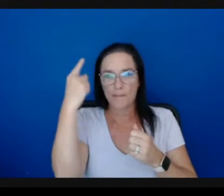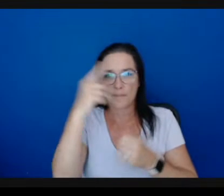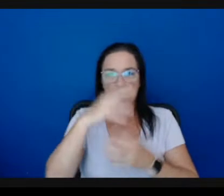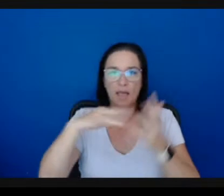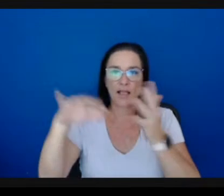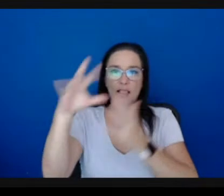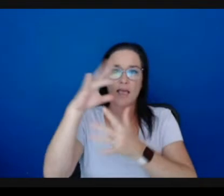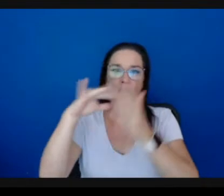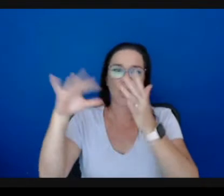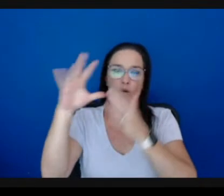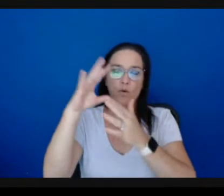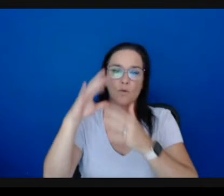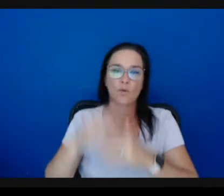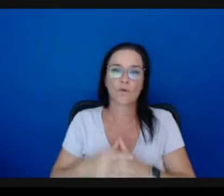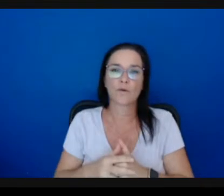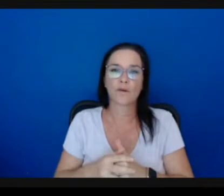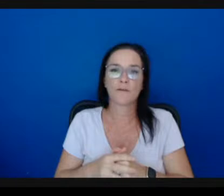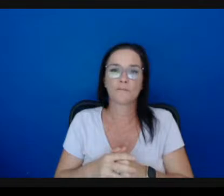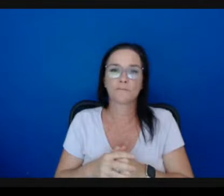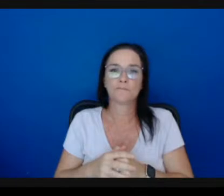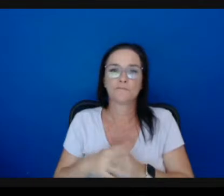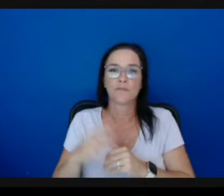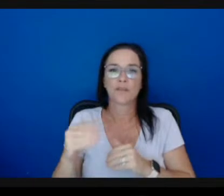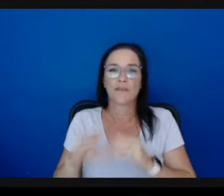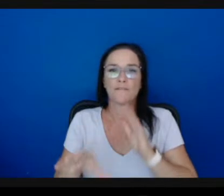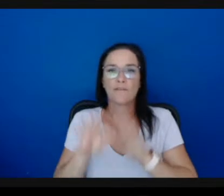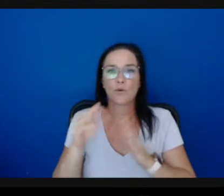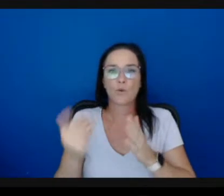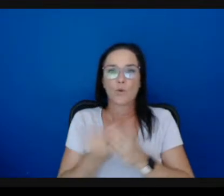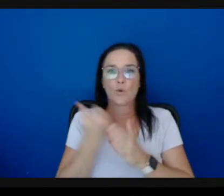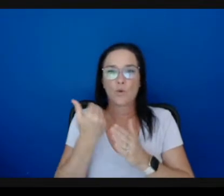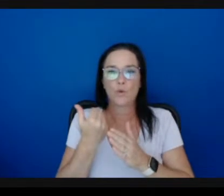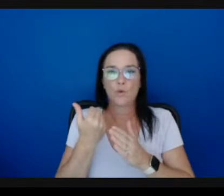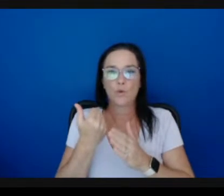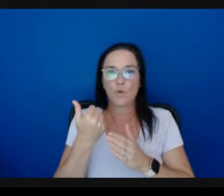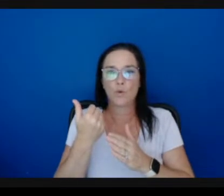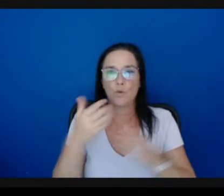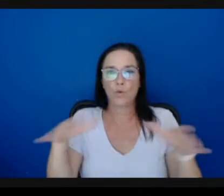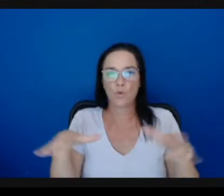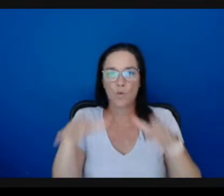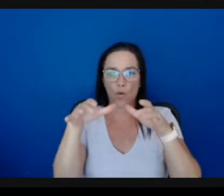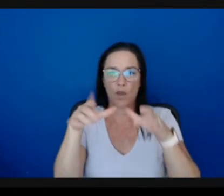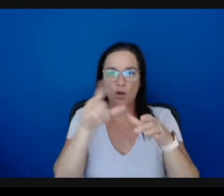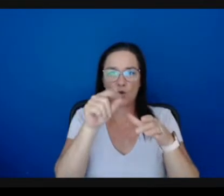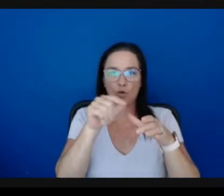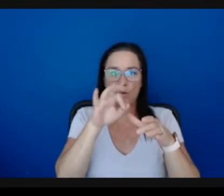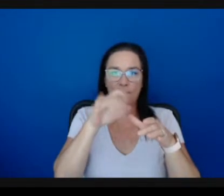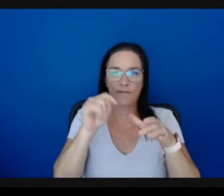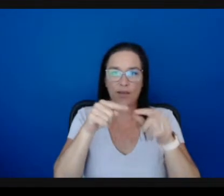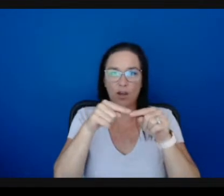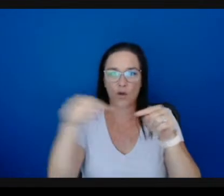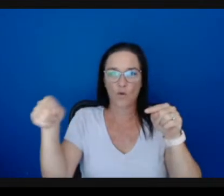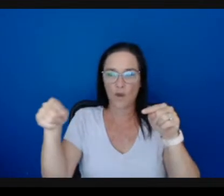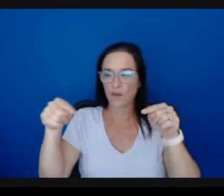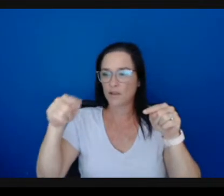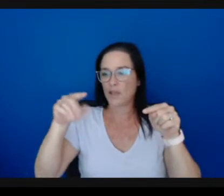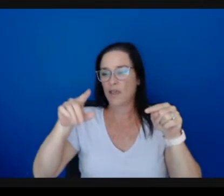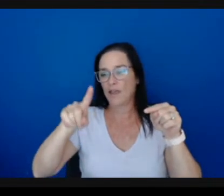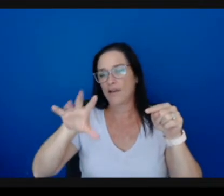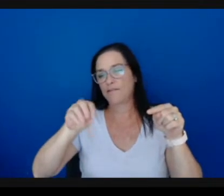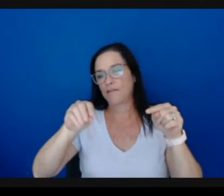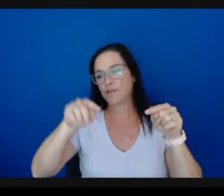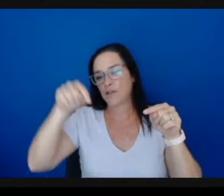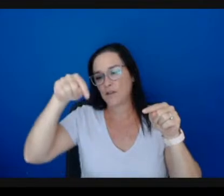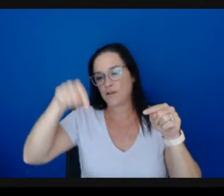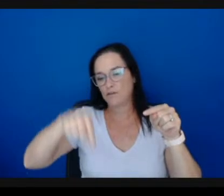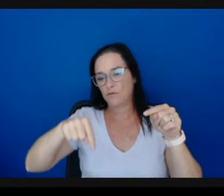that day, and found a new pit crater 20 feet across and 50 to 100 feet deep, which had opened across a